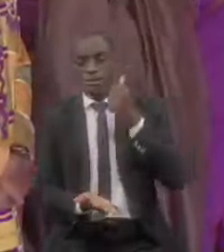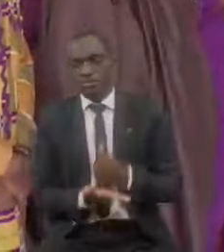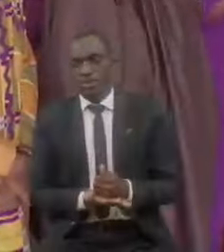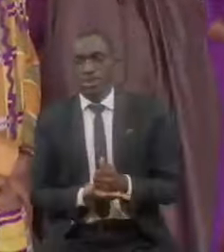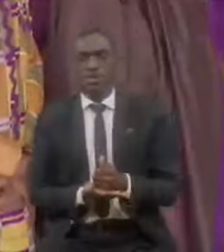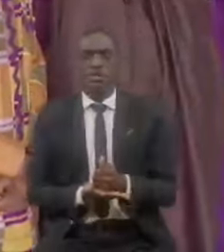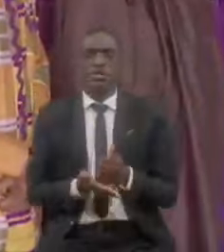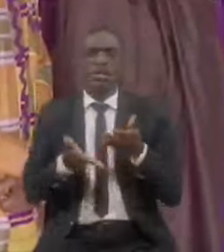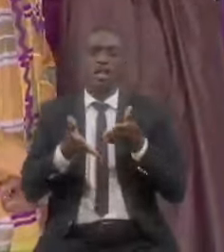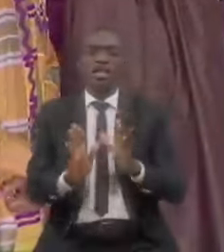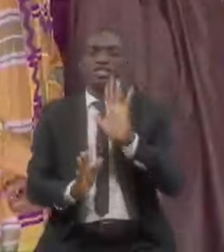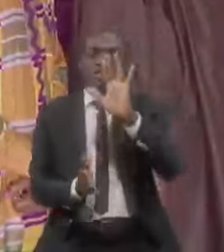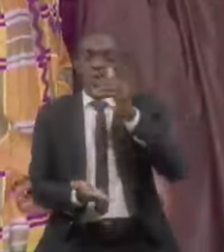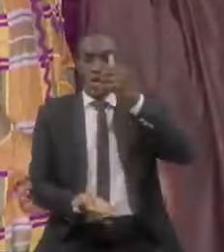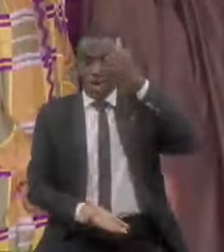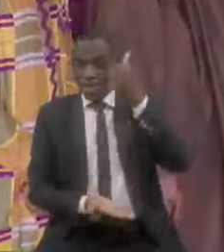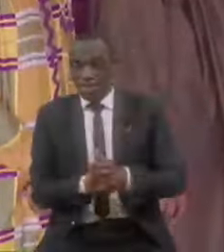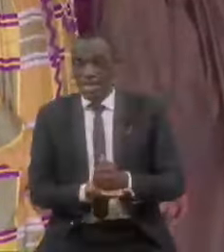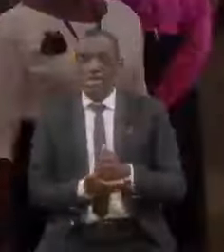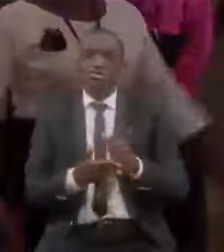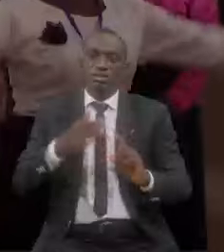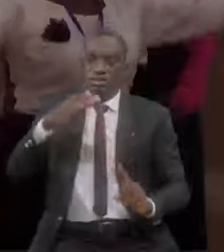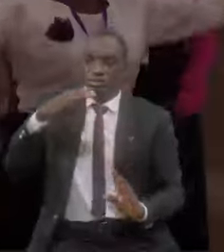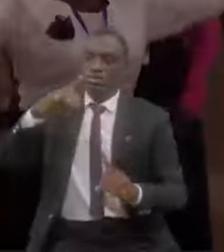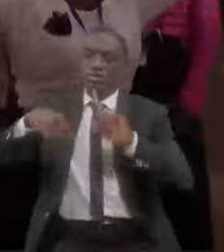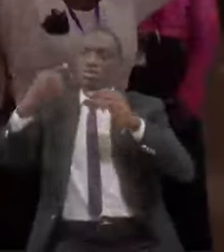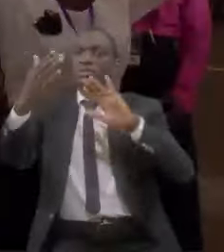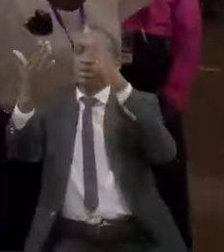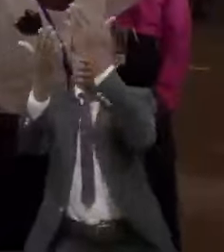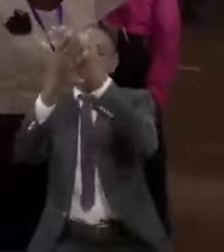Let your amen reach heaven.